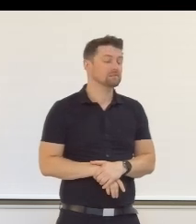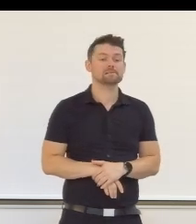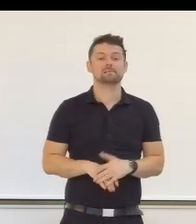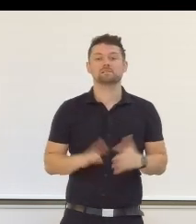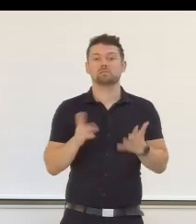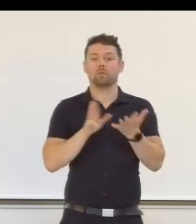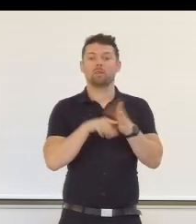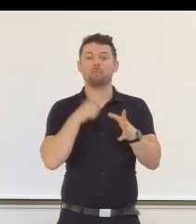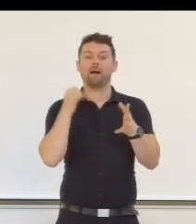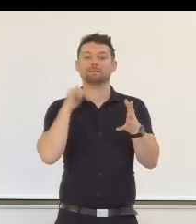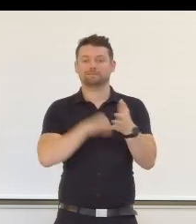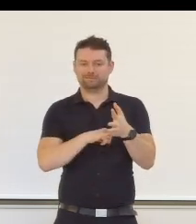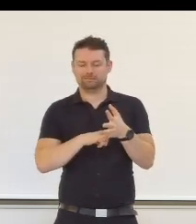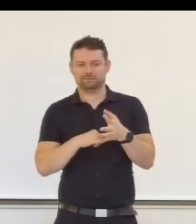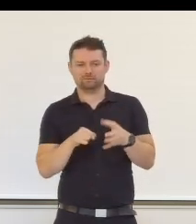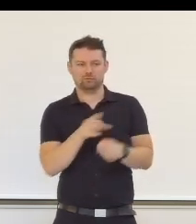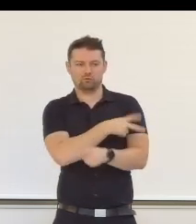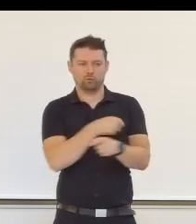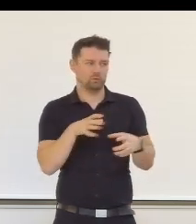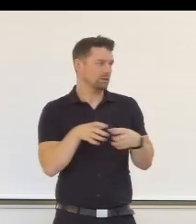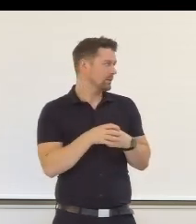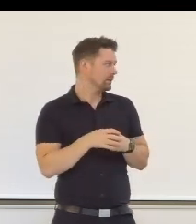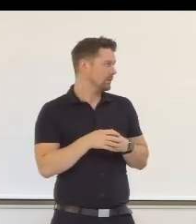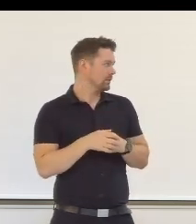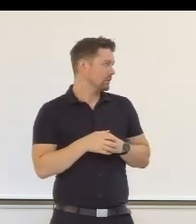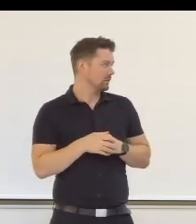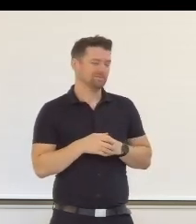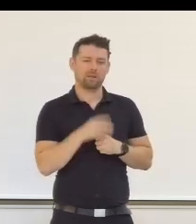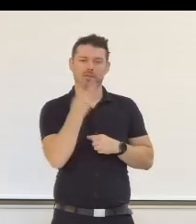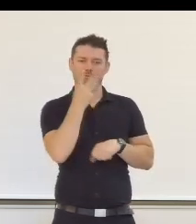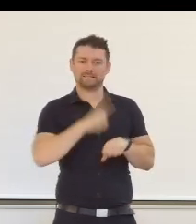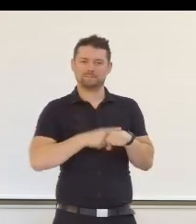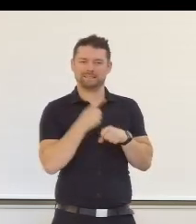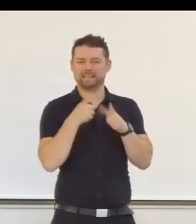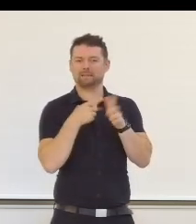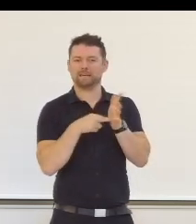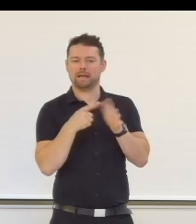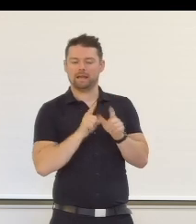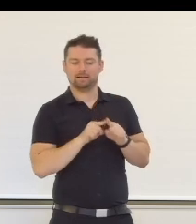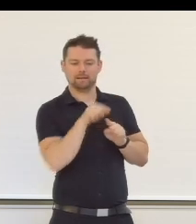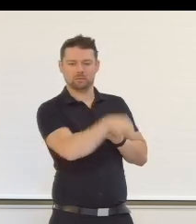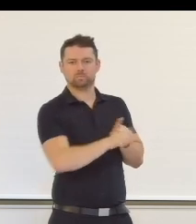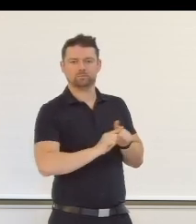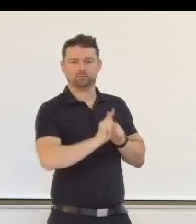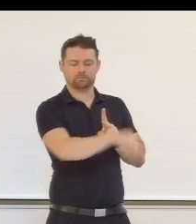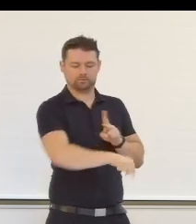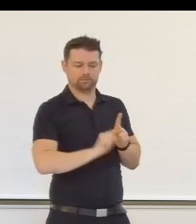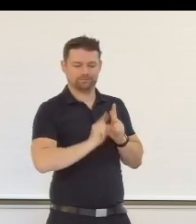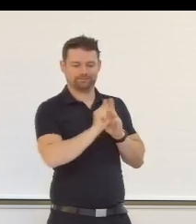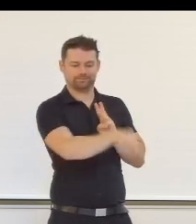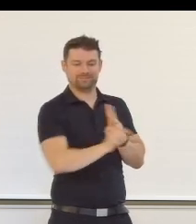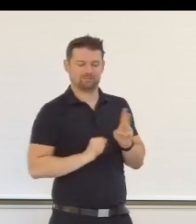crew were 3 times on EVA on this Martian surface. The first EVA was